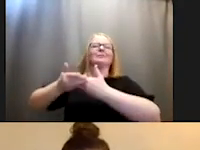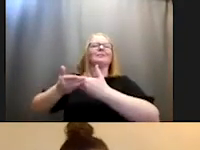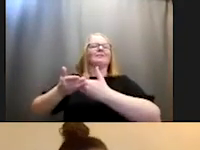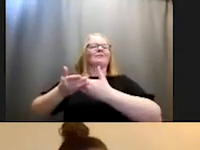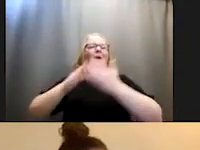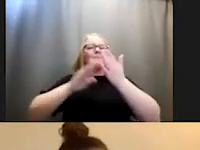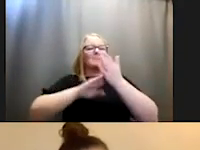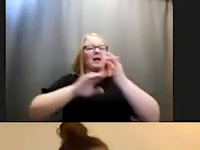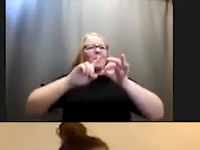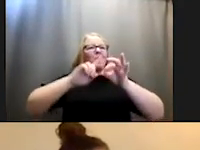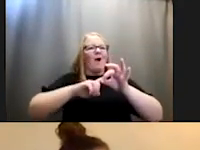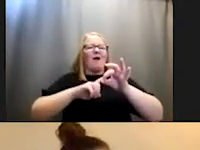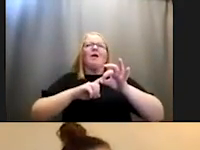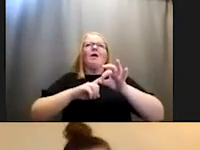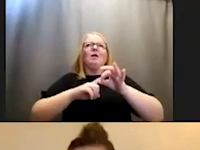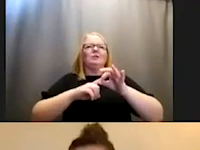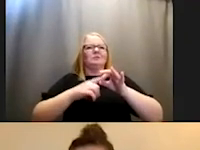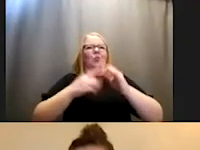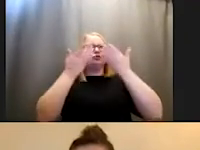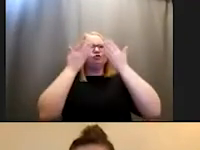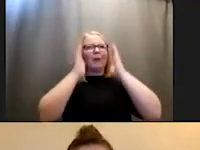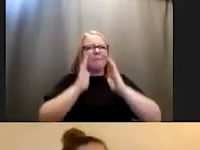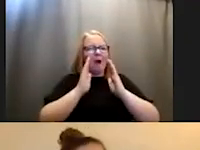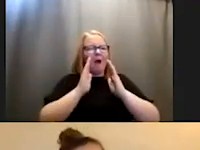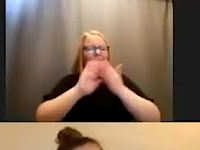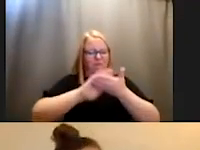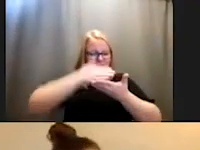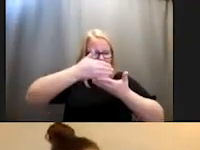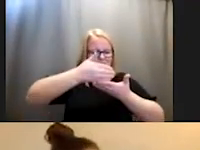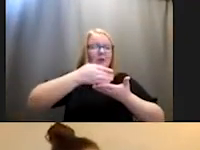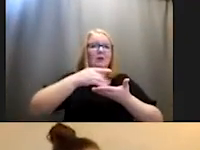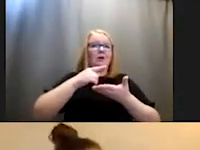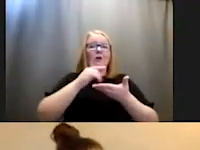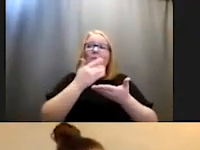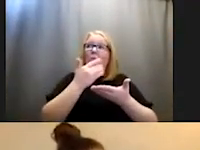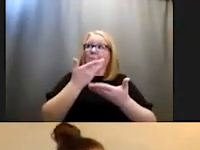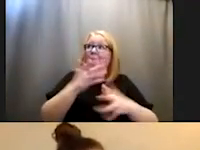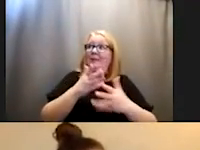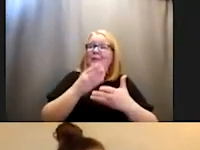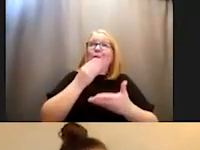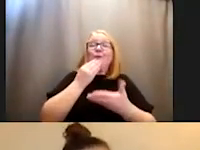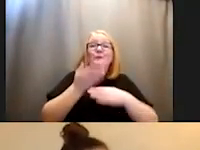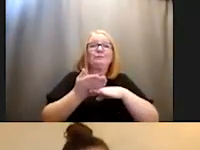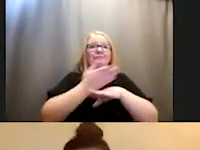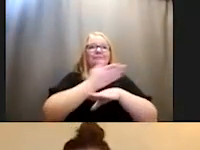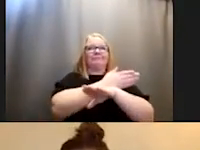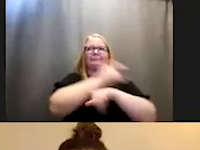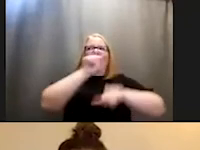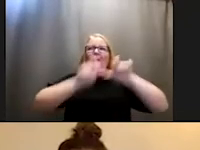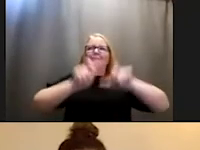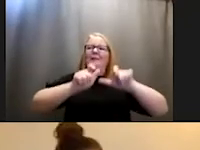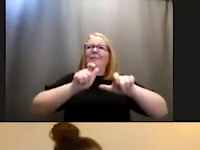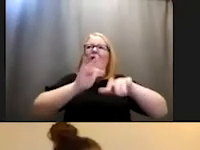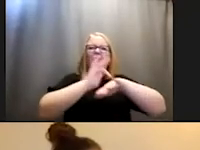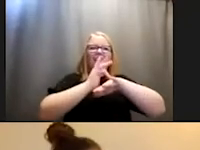creating face shapers that this was available on the high street. It was something that was done predominantly by people who worked within the